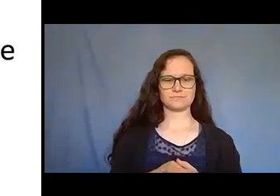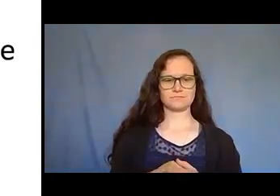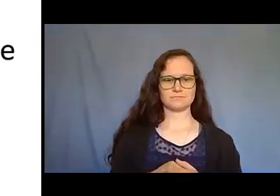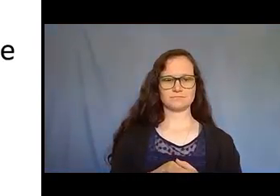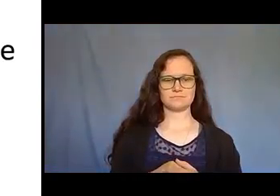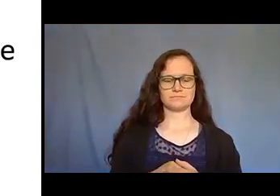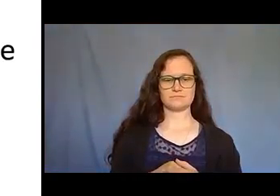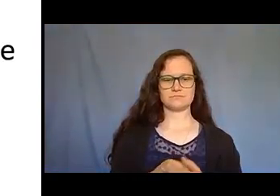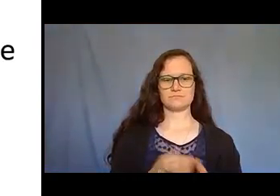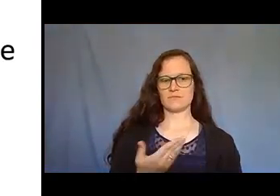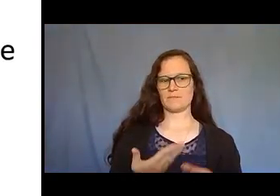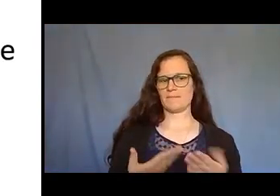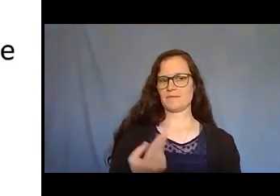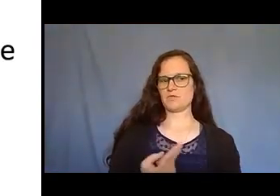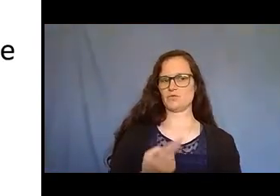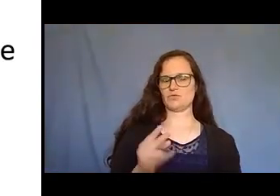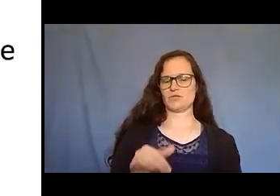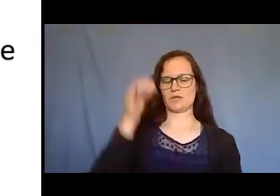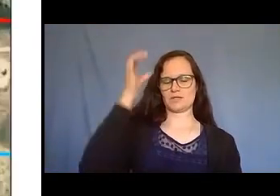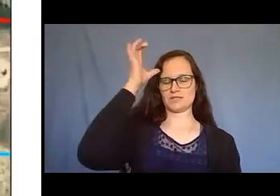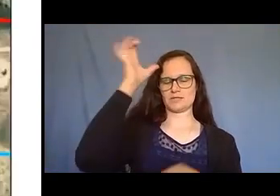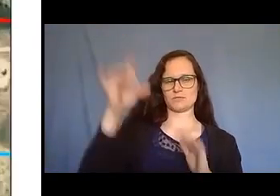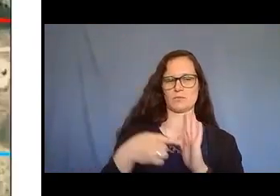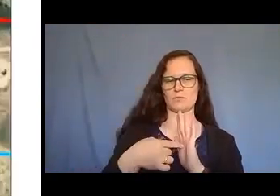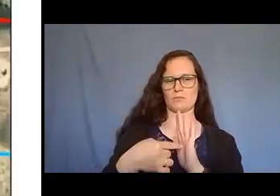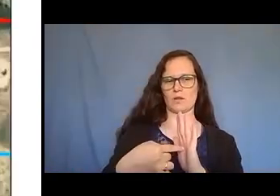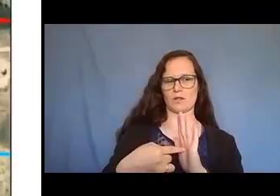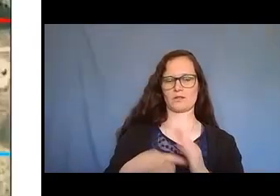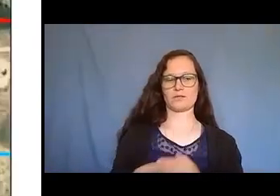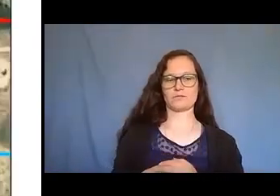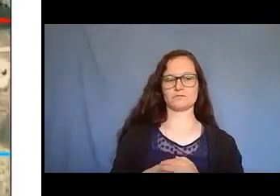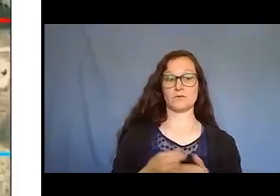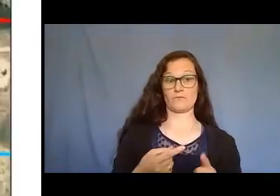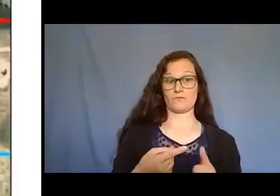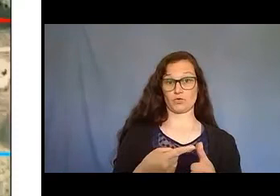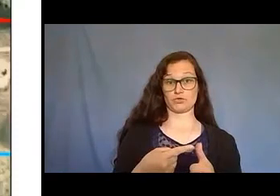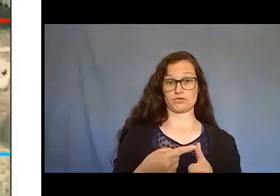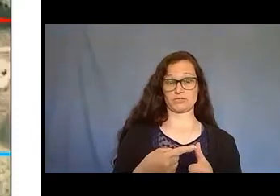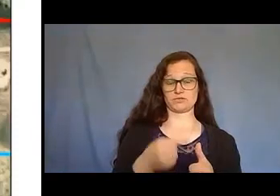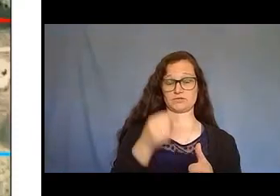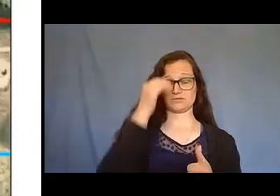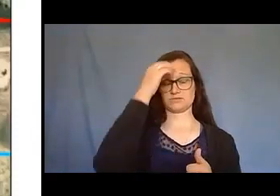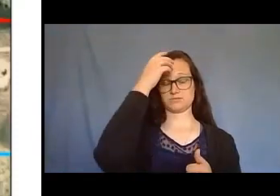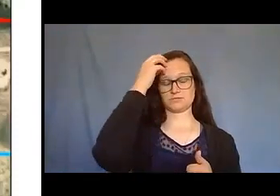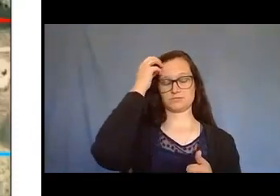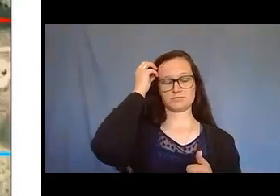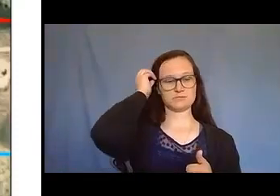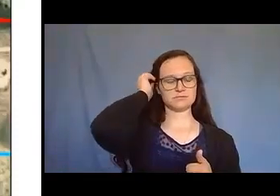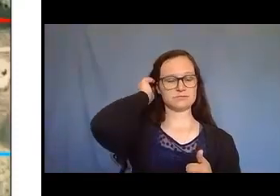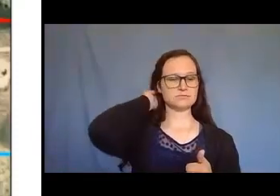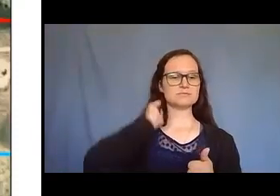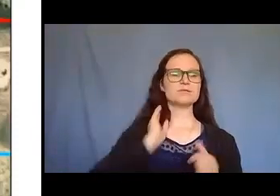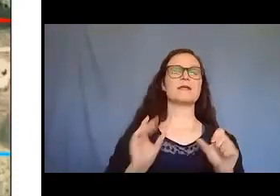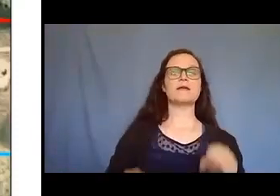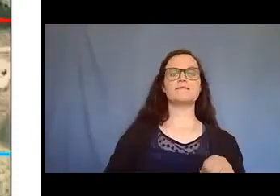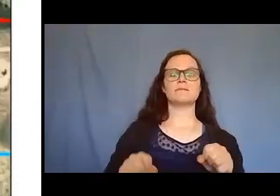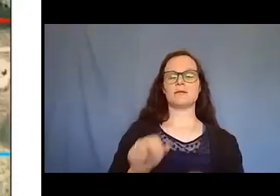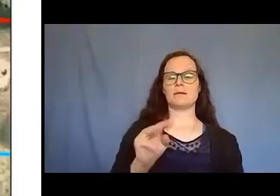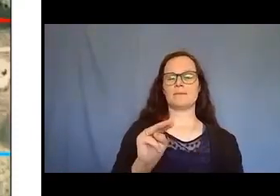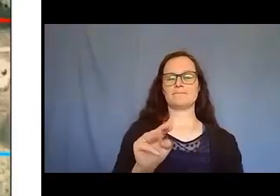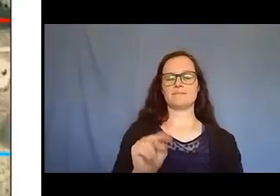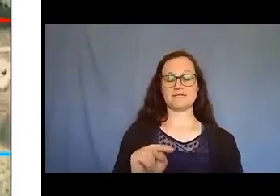conceptual model somewhere. So first, sort of dealing with the availability of manganese in the